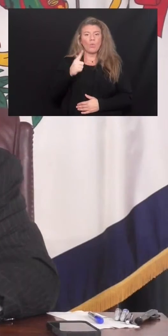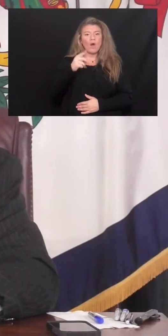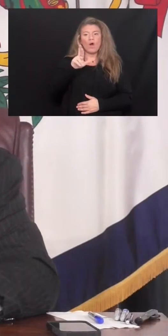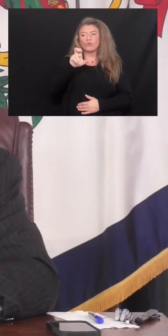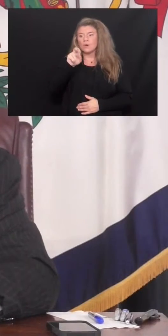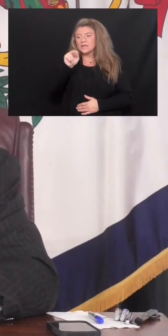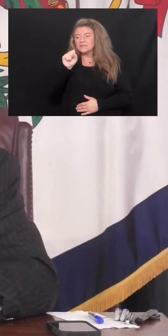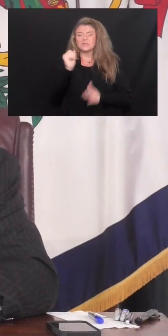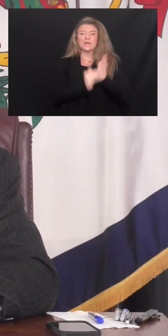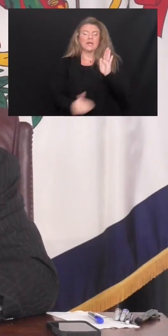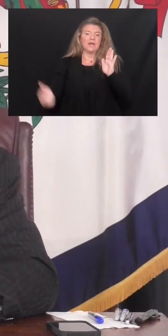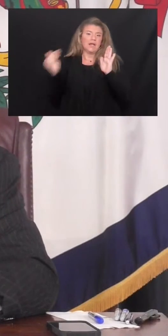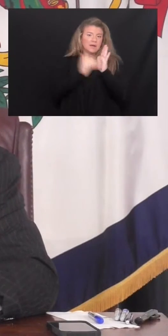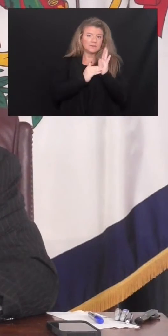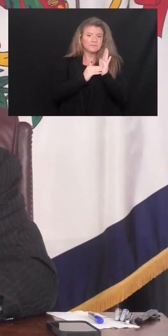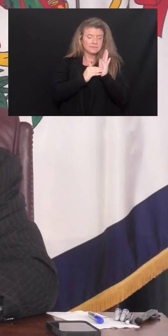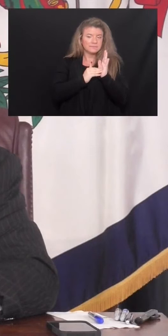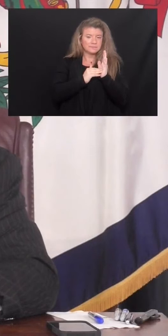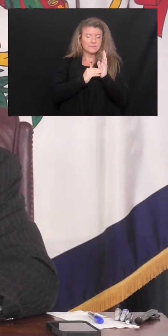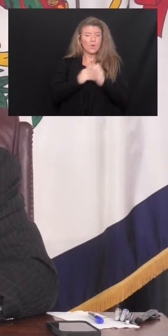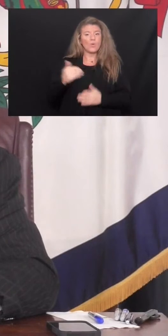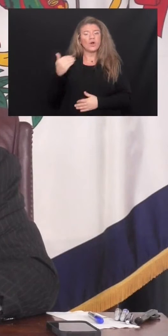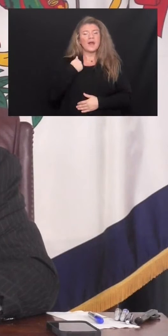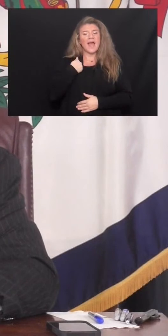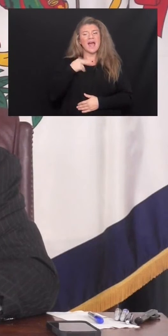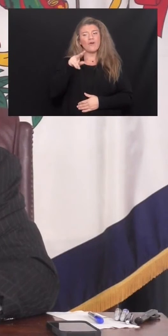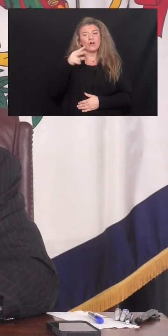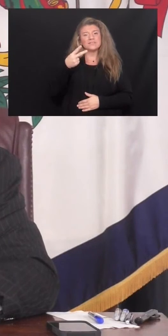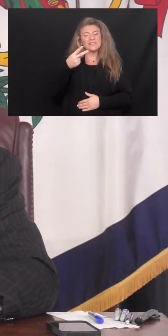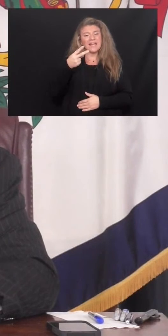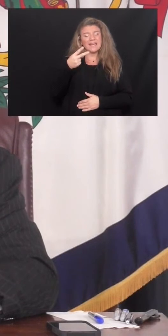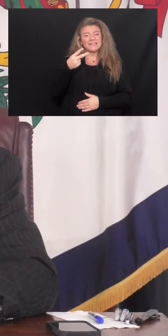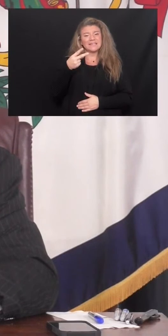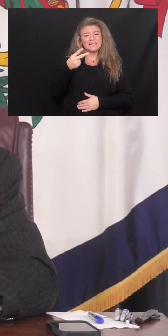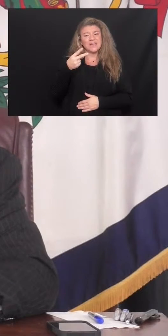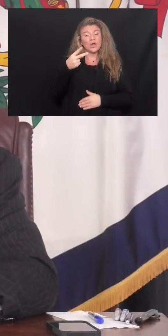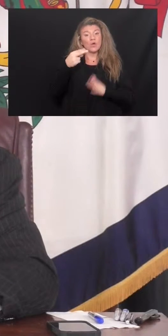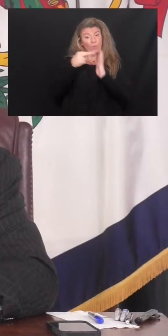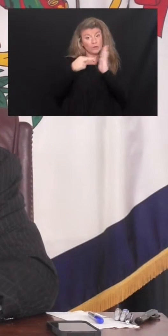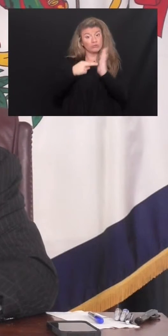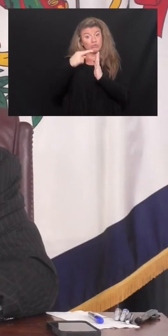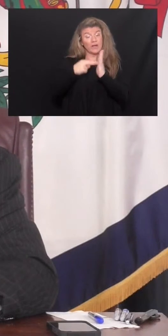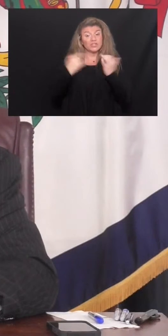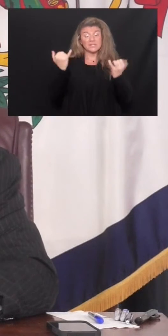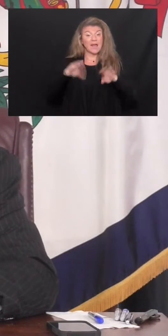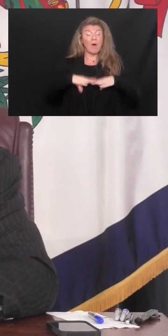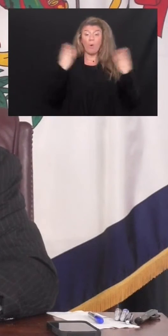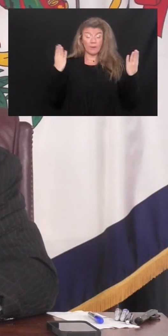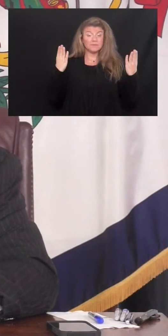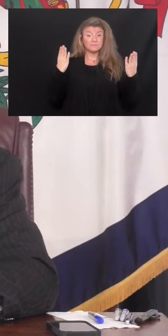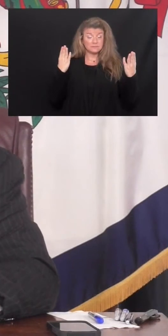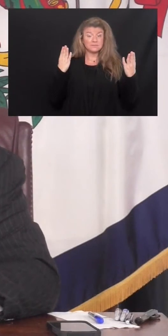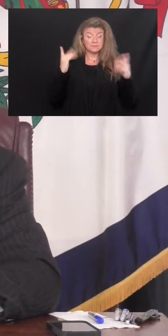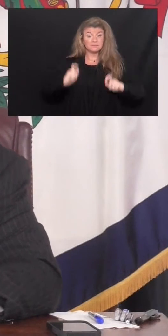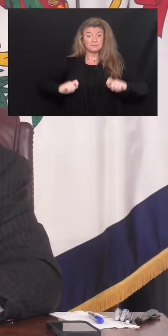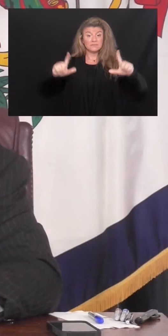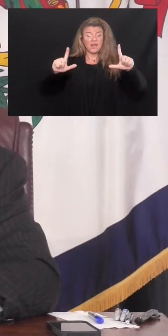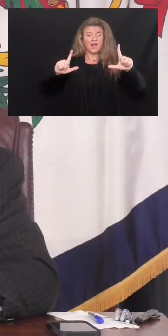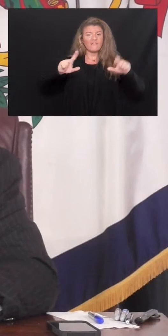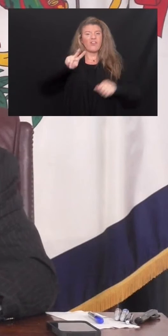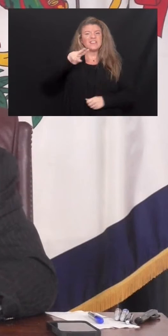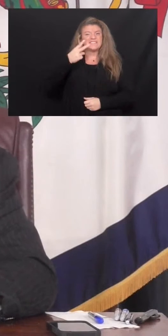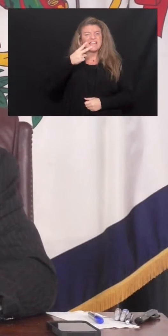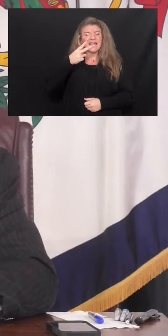Walgreens over and over. We're going to have our second round. Registration is open right now for the